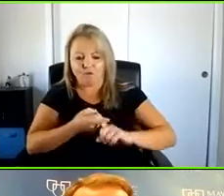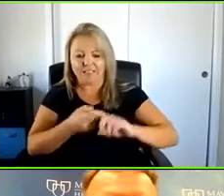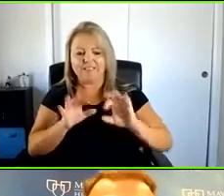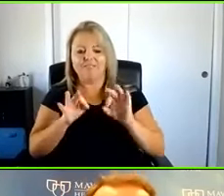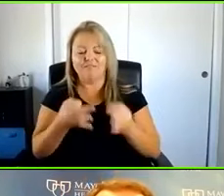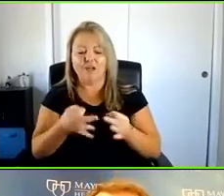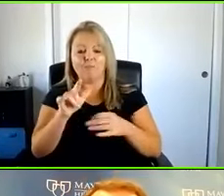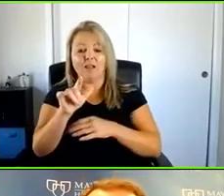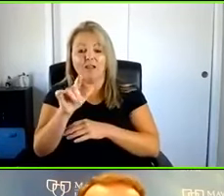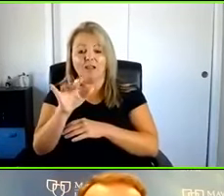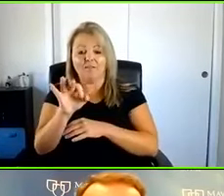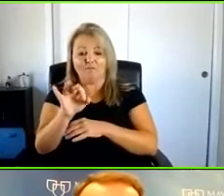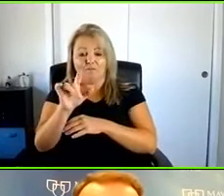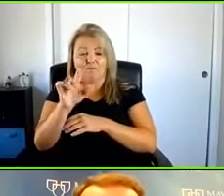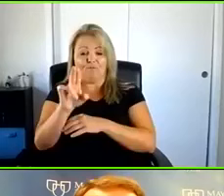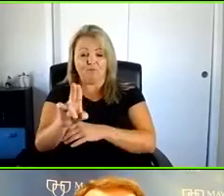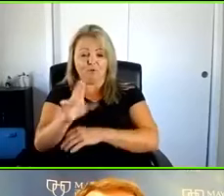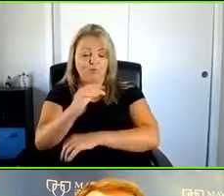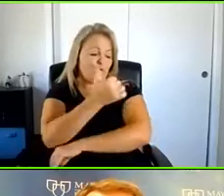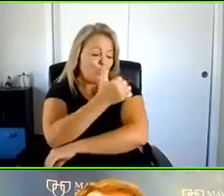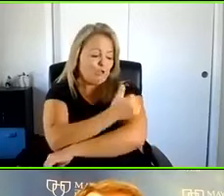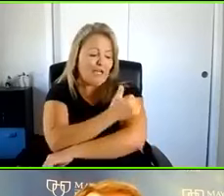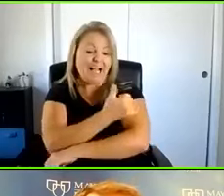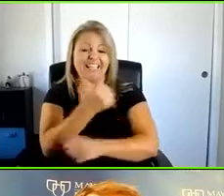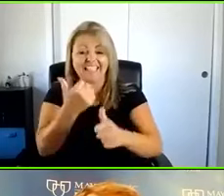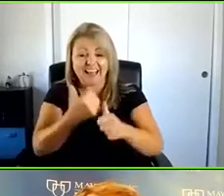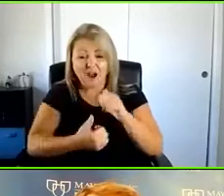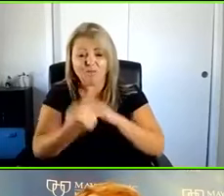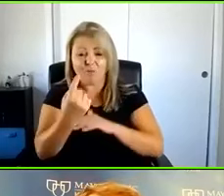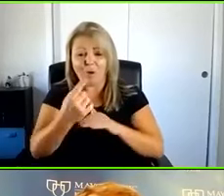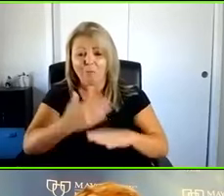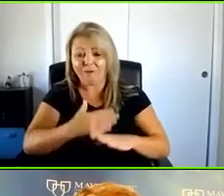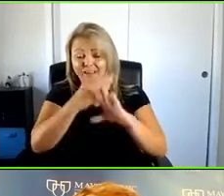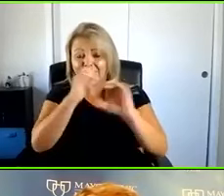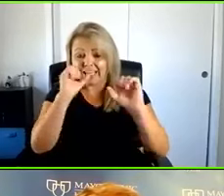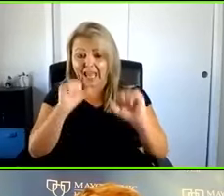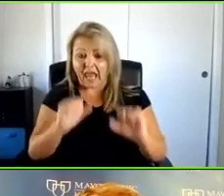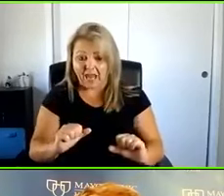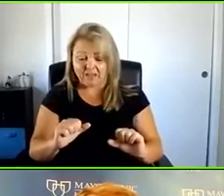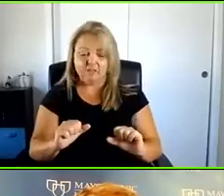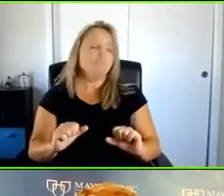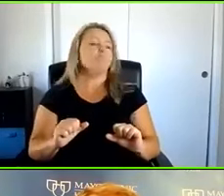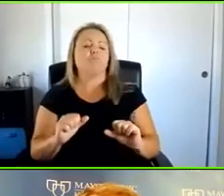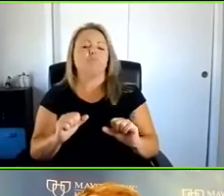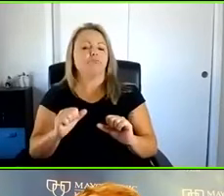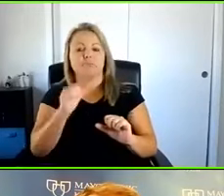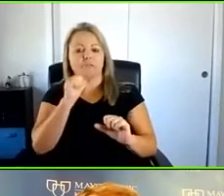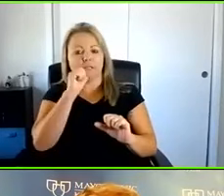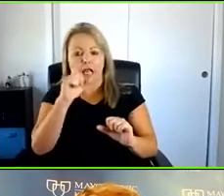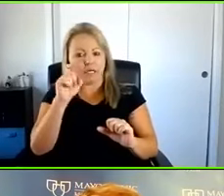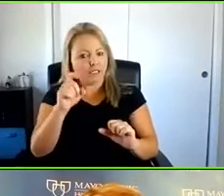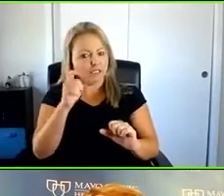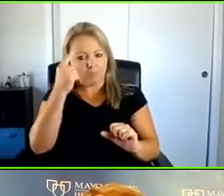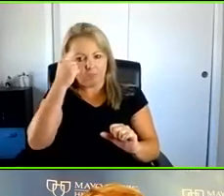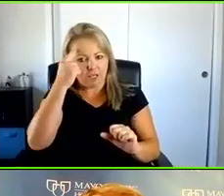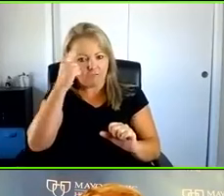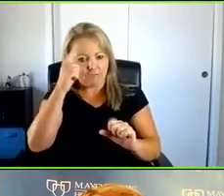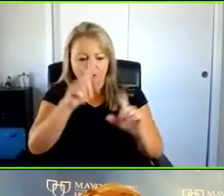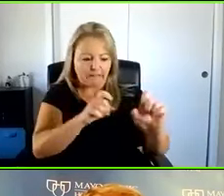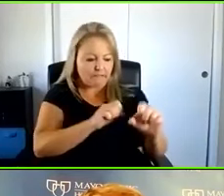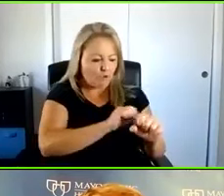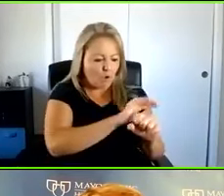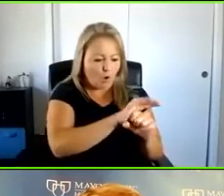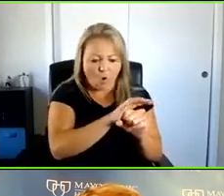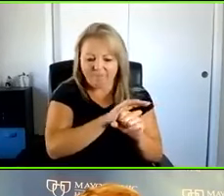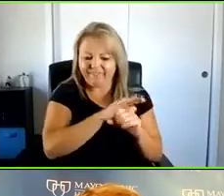year, because every respiratory illness that we can prevent is an episode where we don't need to be thinking about testing for COVID and